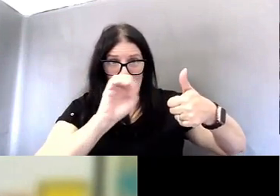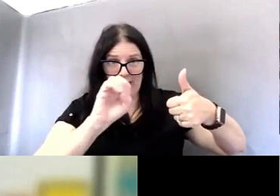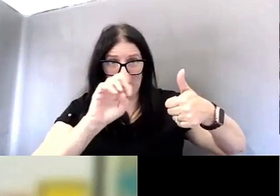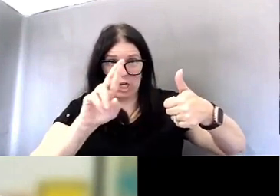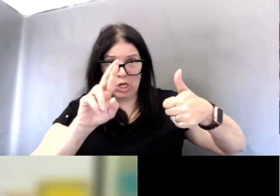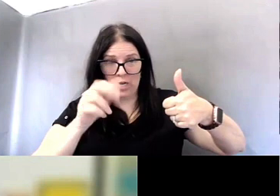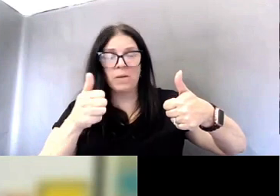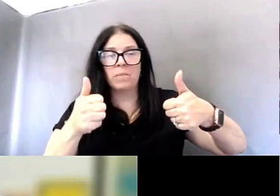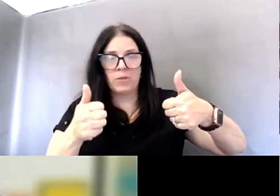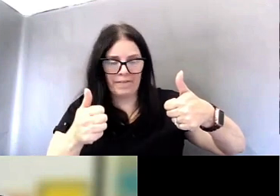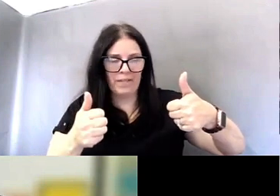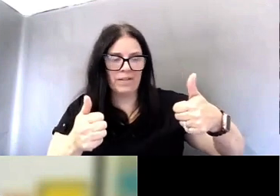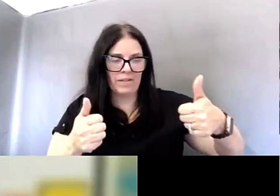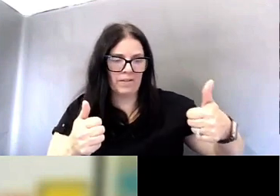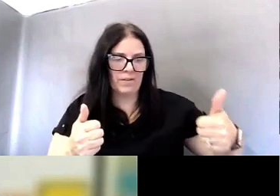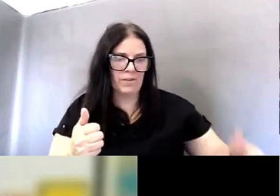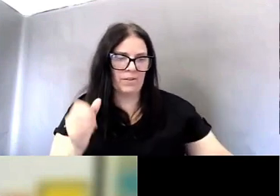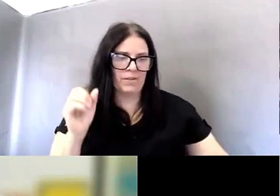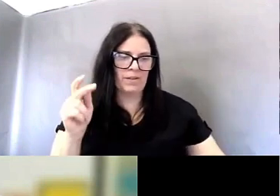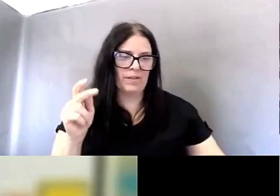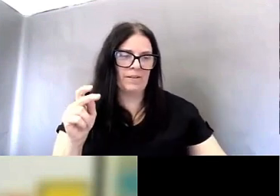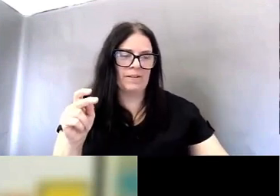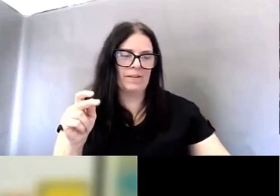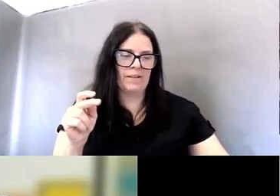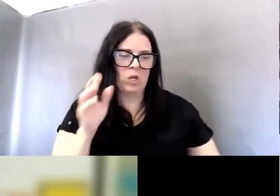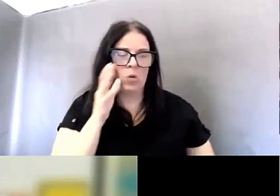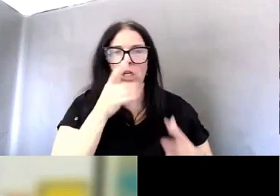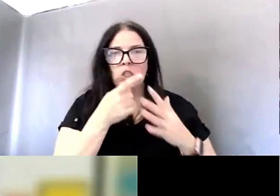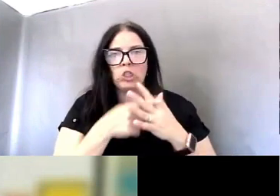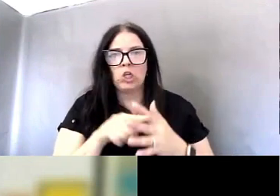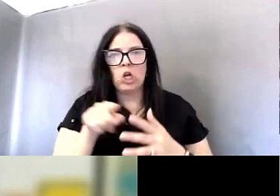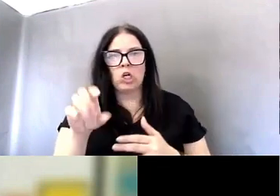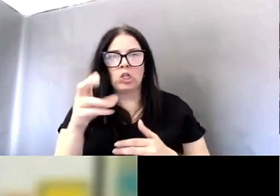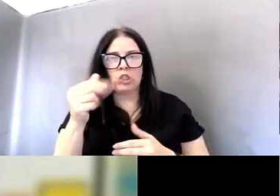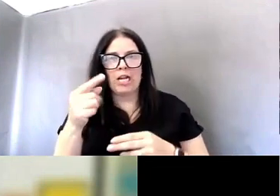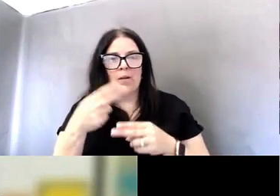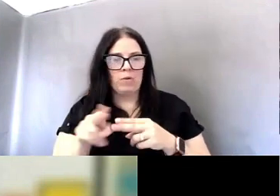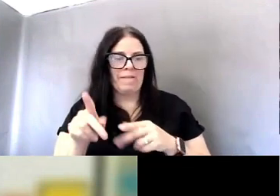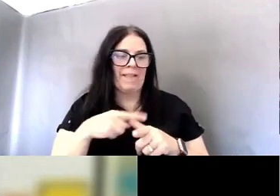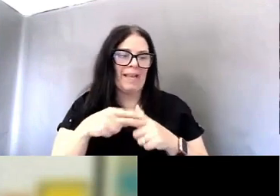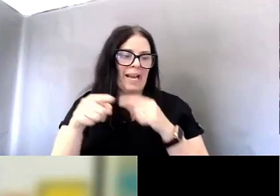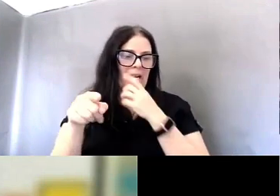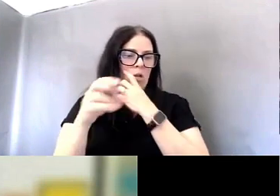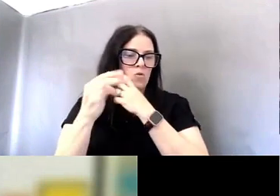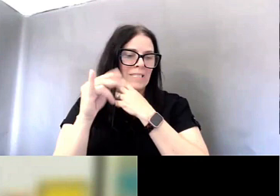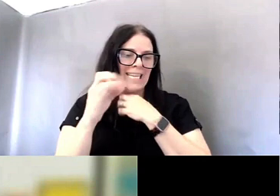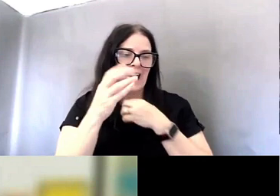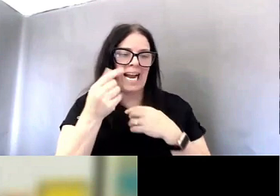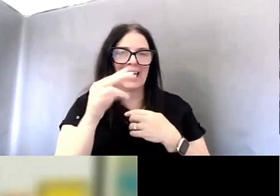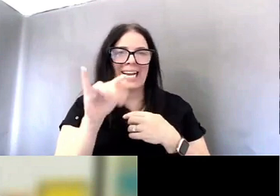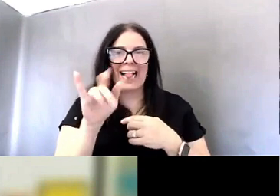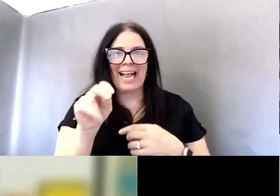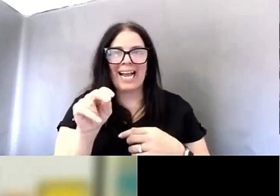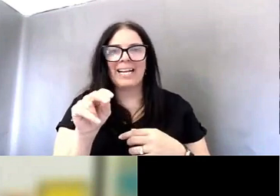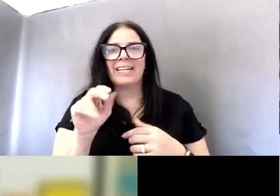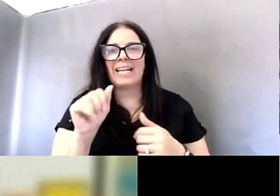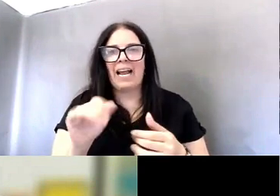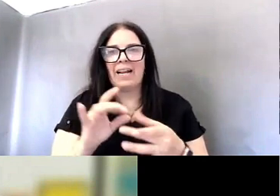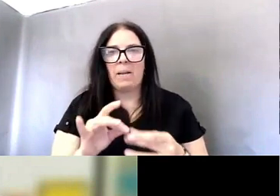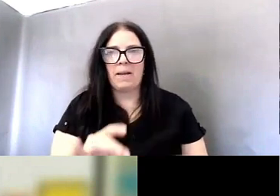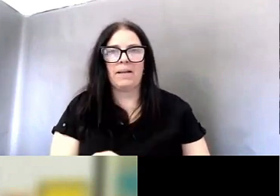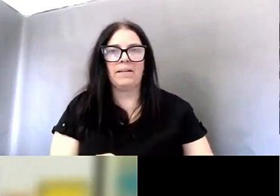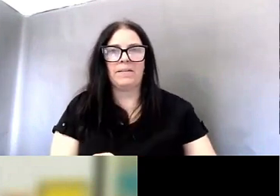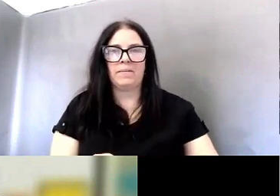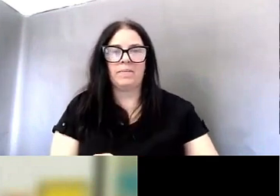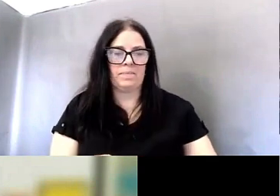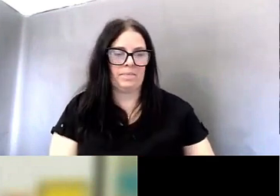Perfect. Fantastic. Okay. So I'm going to start with the chat very briefly, and then Christine and Gillian and everybody else, please feel free to chime in